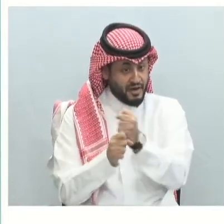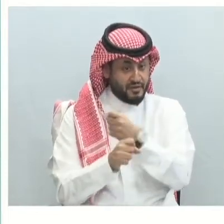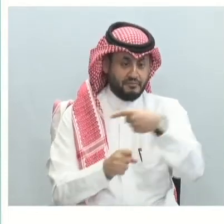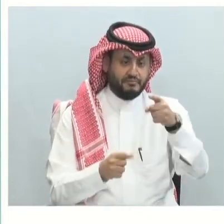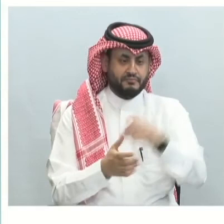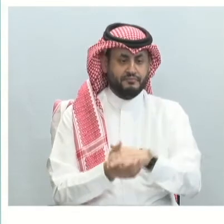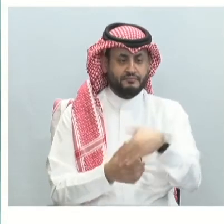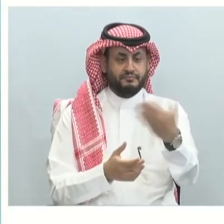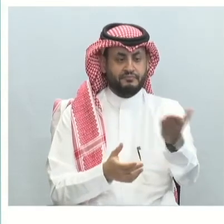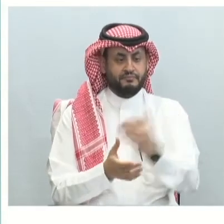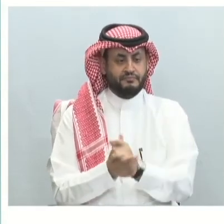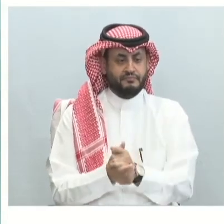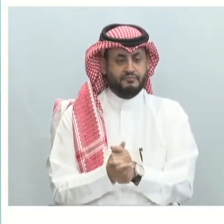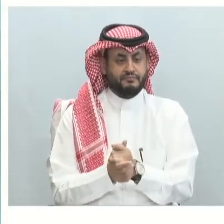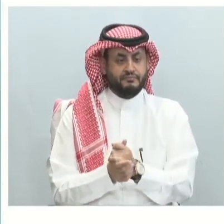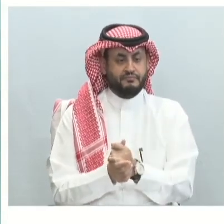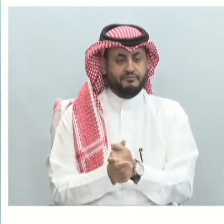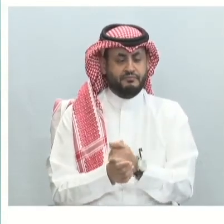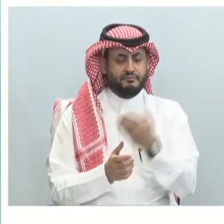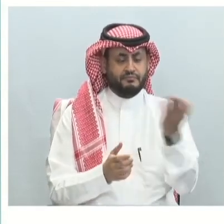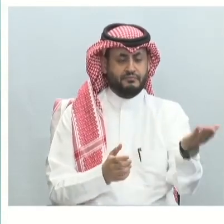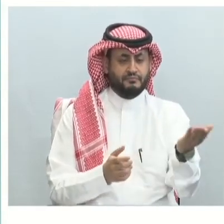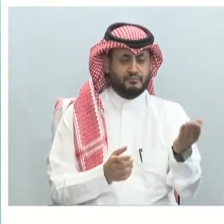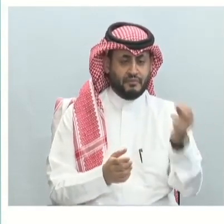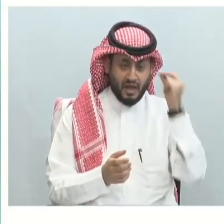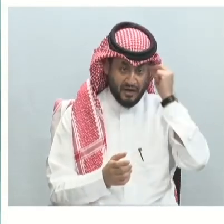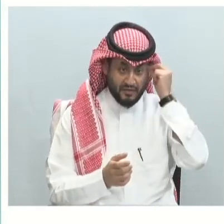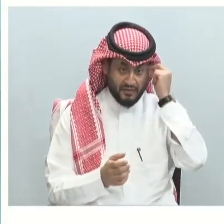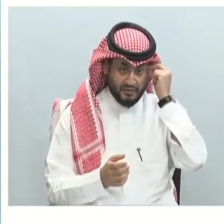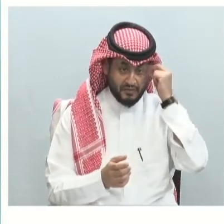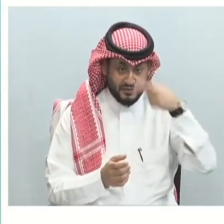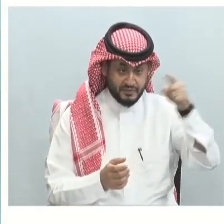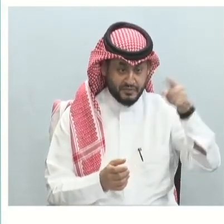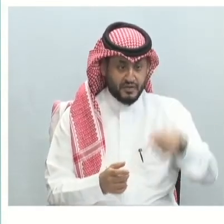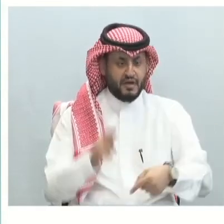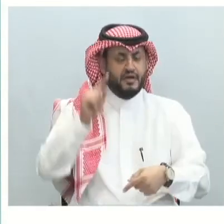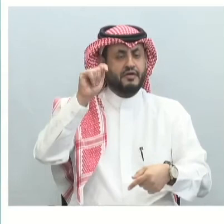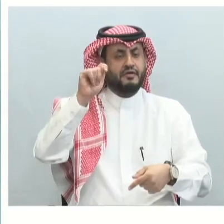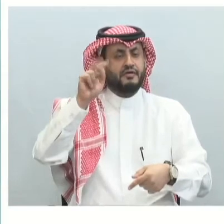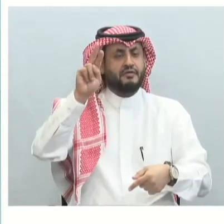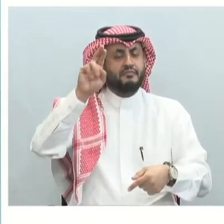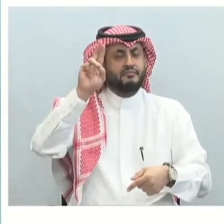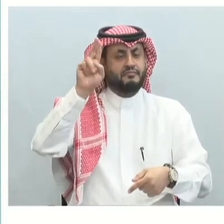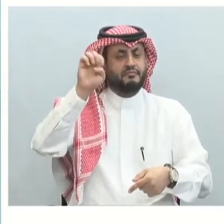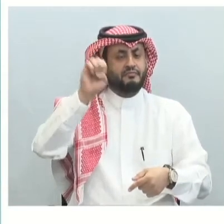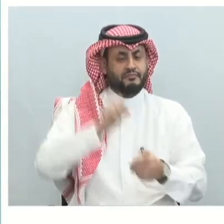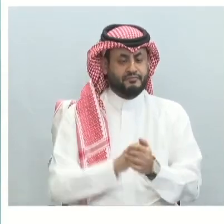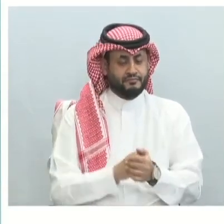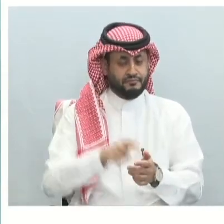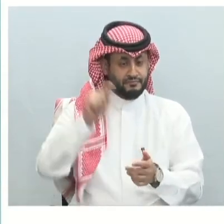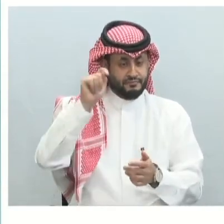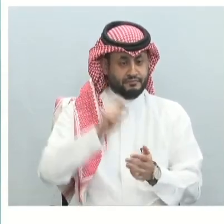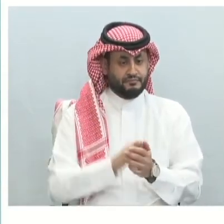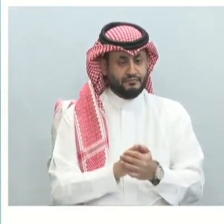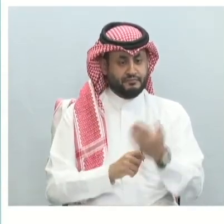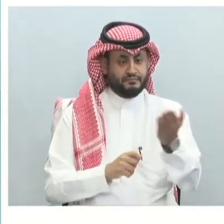let's see here. If you think, I will do something now, okay? If you think it's true,